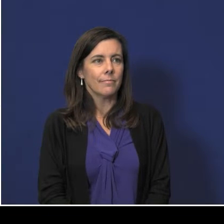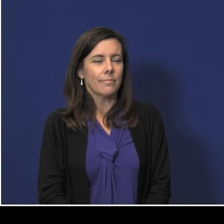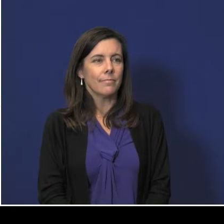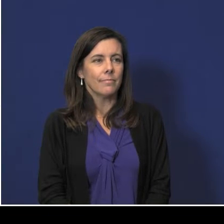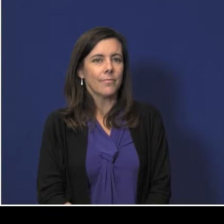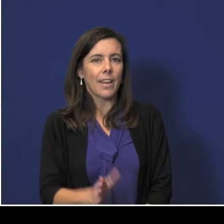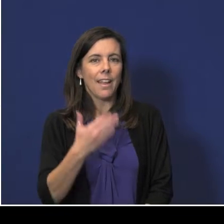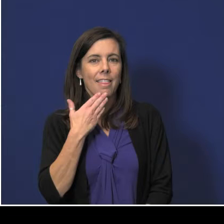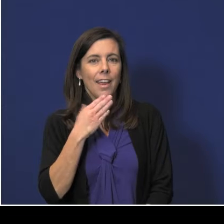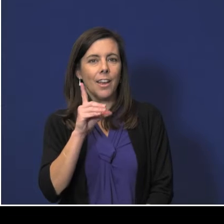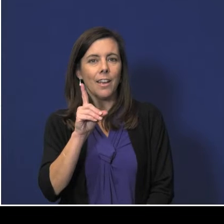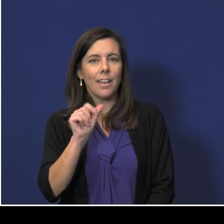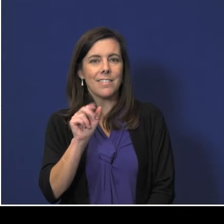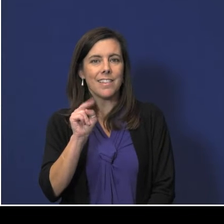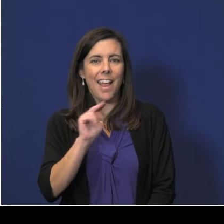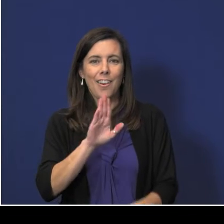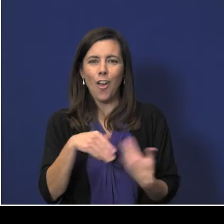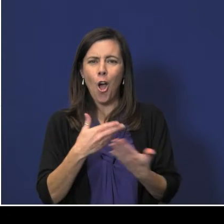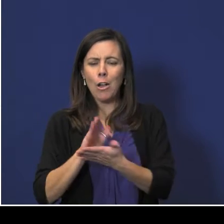Thank you, Dan. All sanitized.